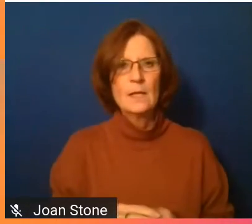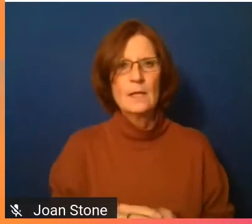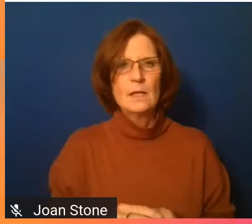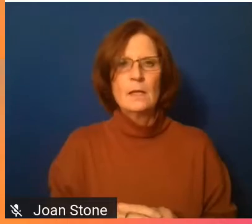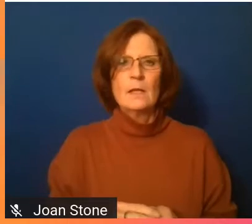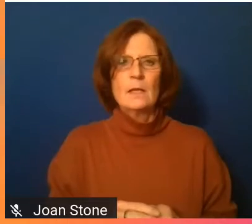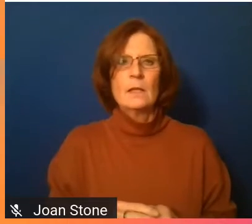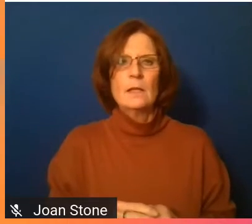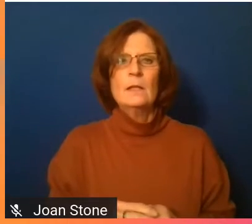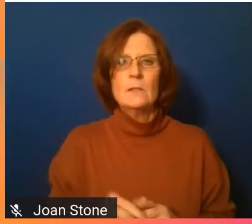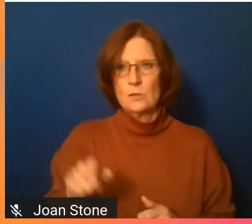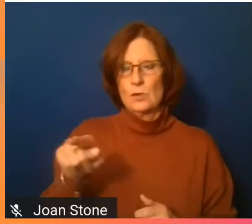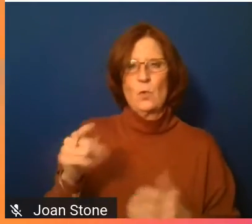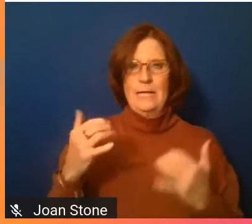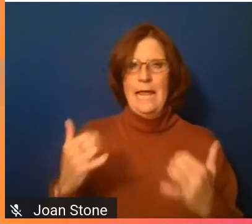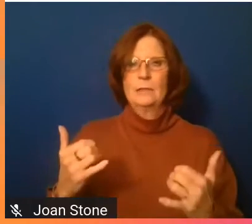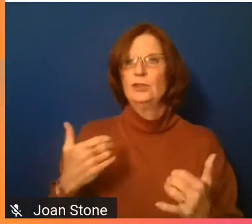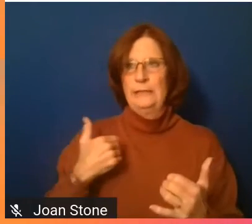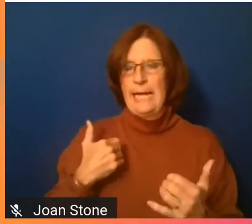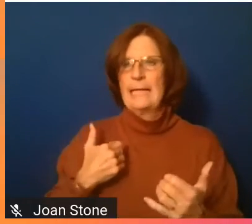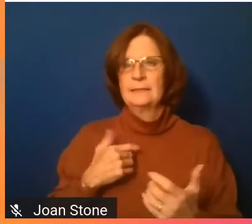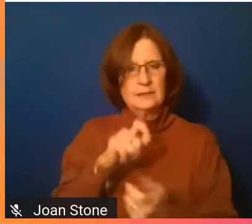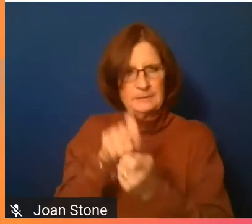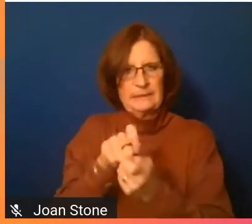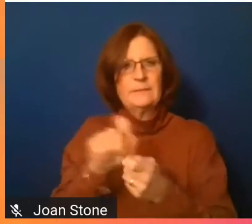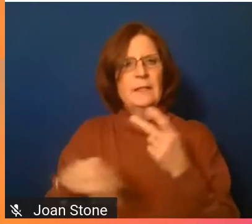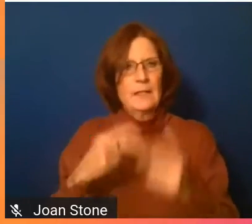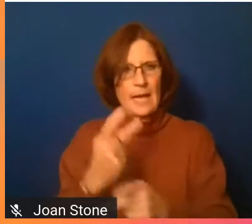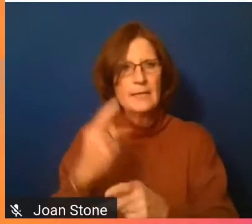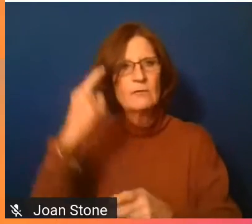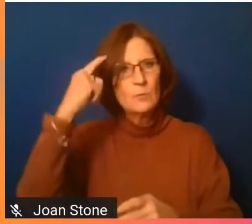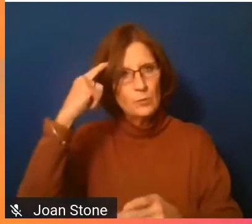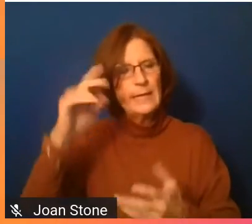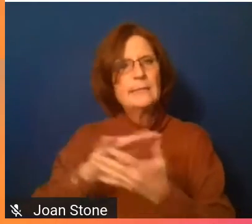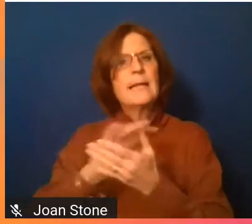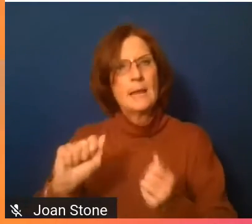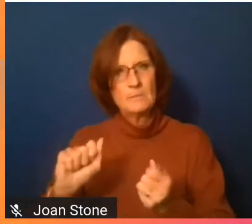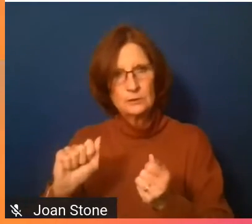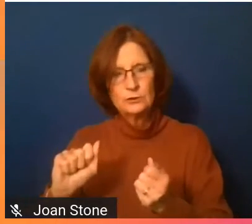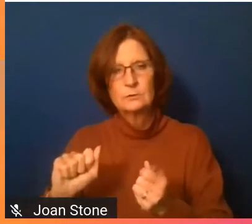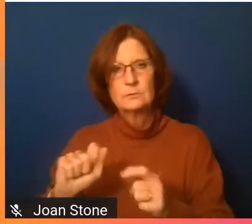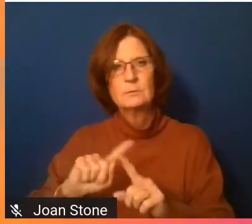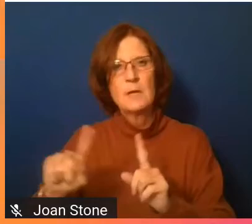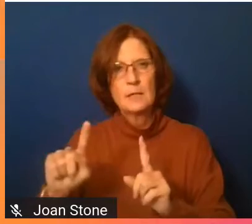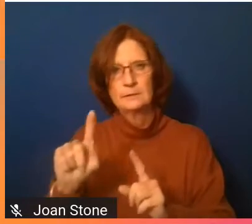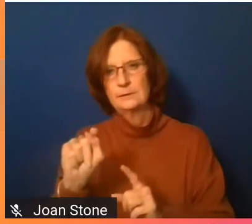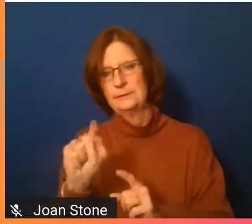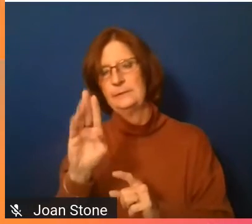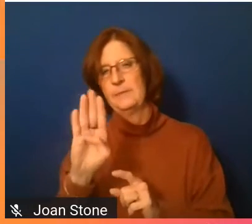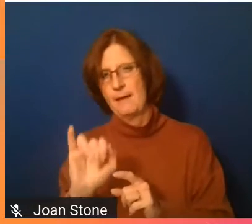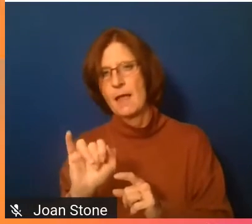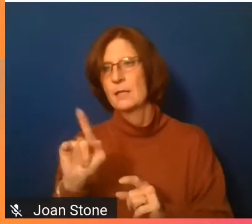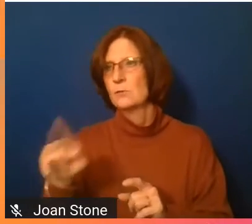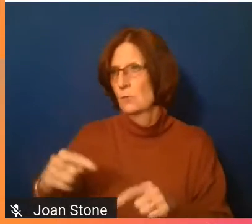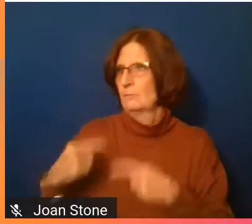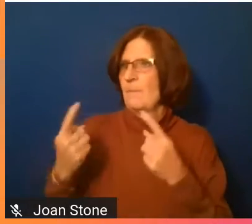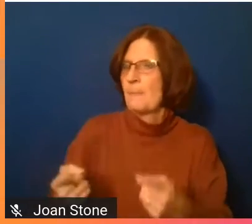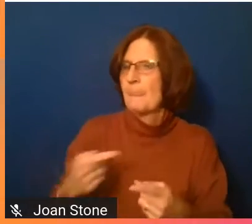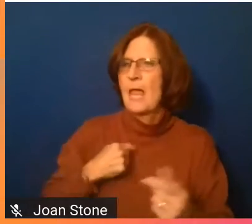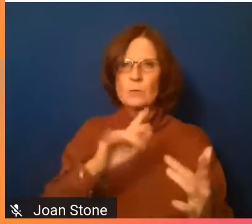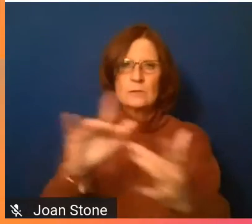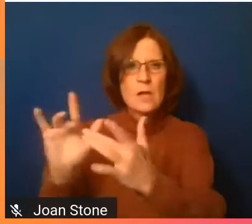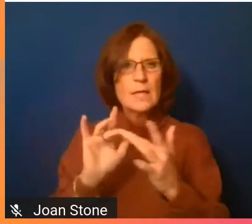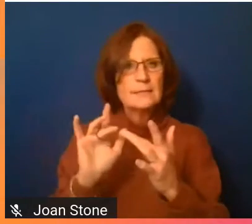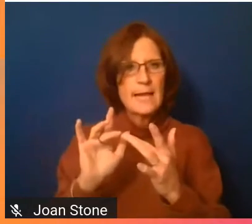And she has this certain type of brain damage. But from the beginning, I was looking and contacting a